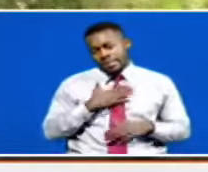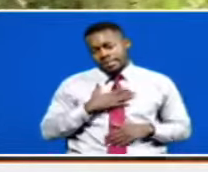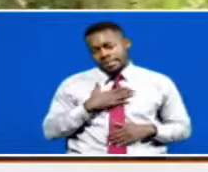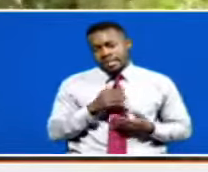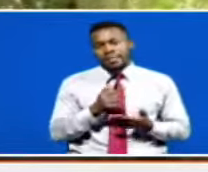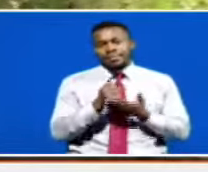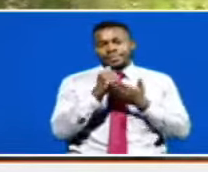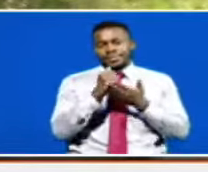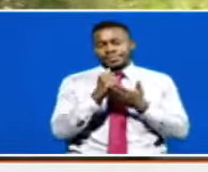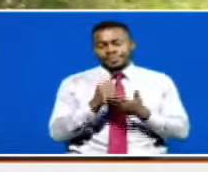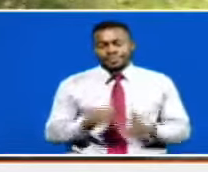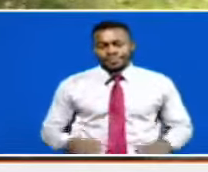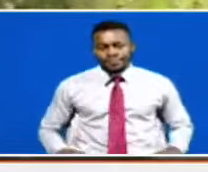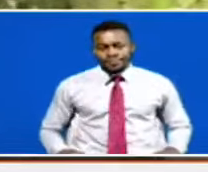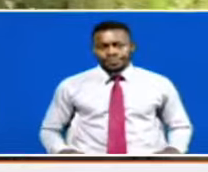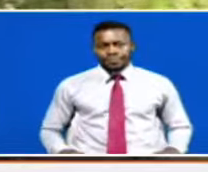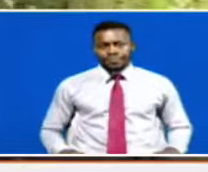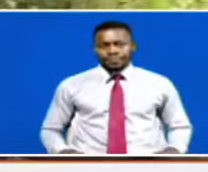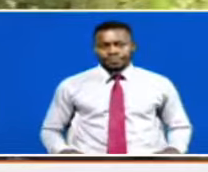Masombo, KTN.